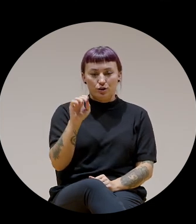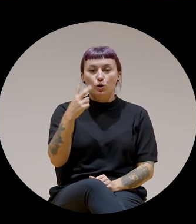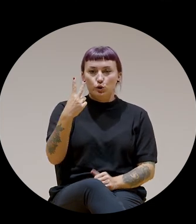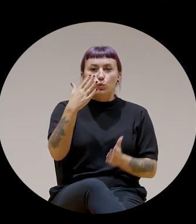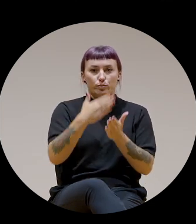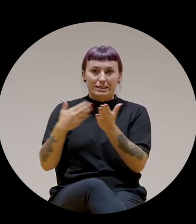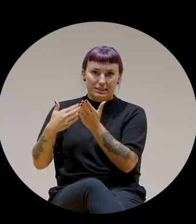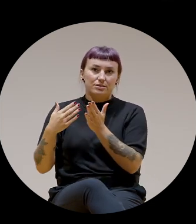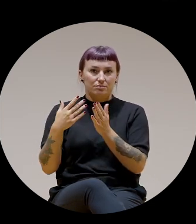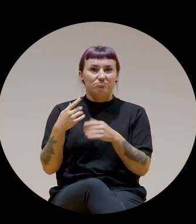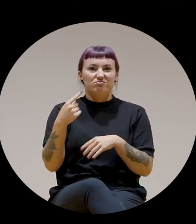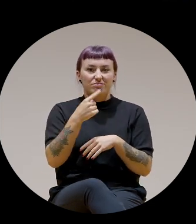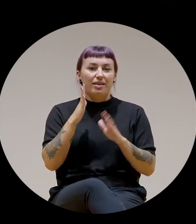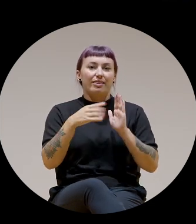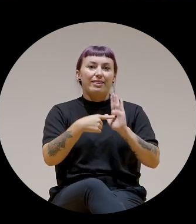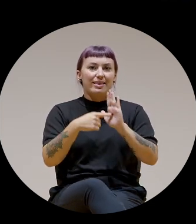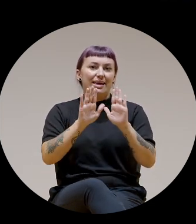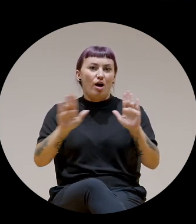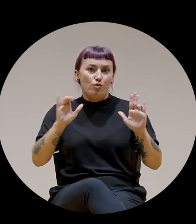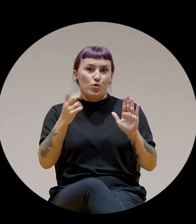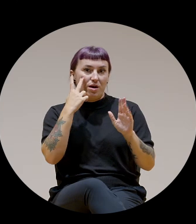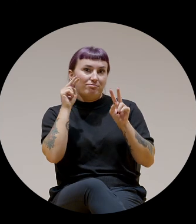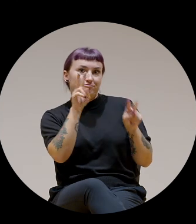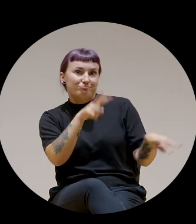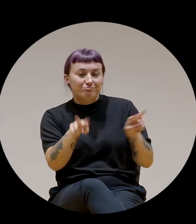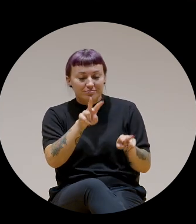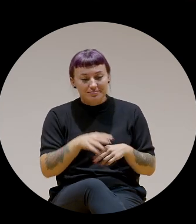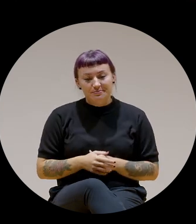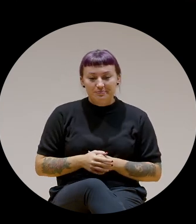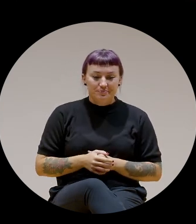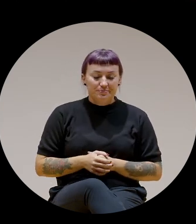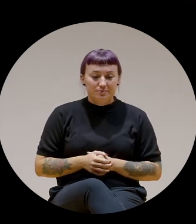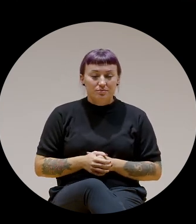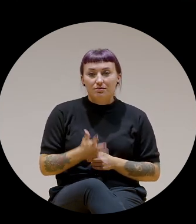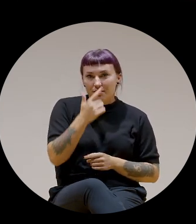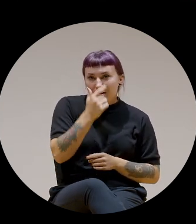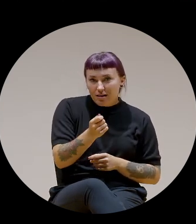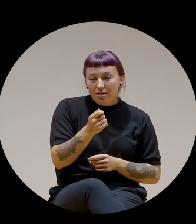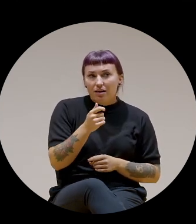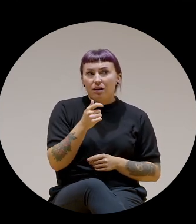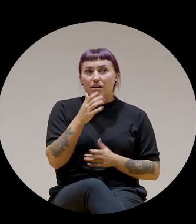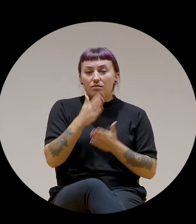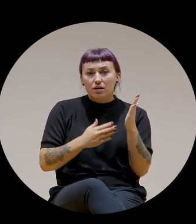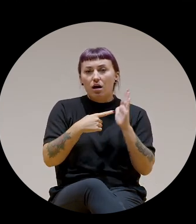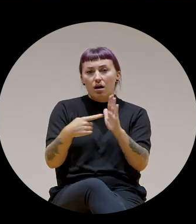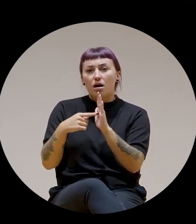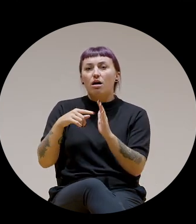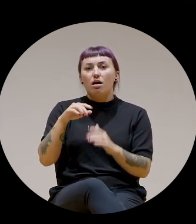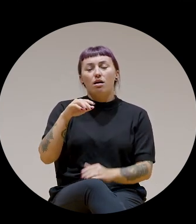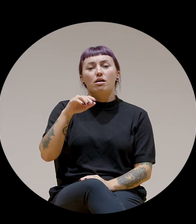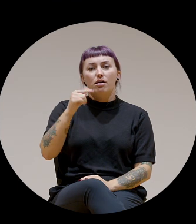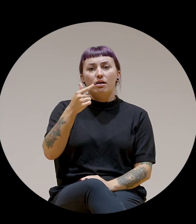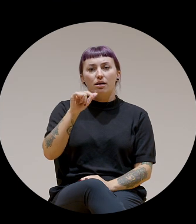by Willard Stone in the gallery that you can look at. It's interesting that in some cases,